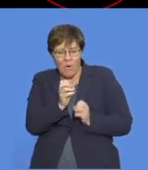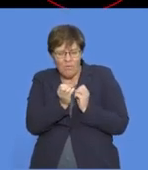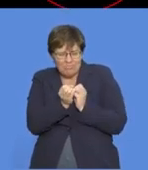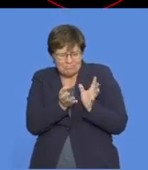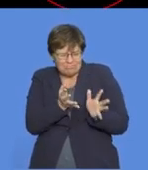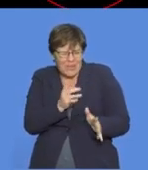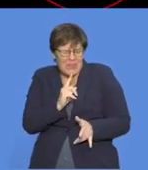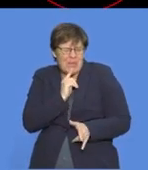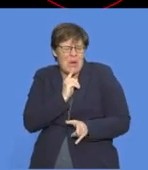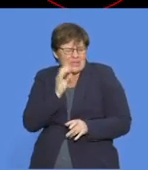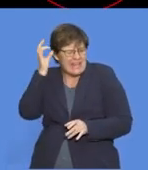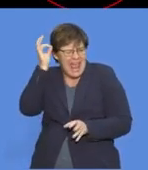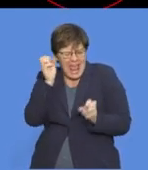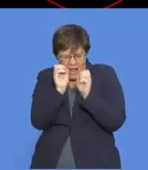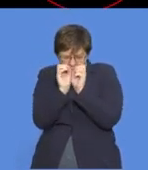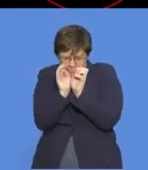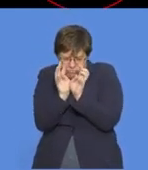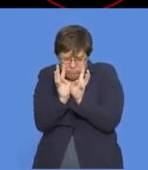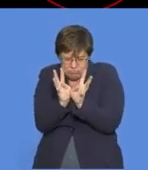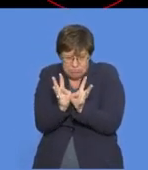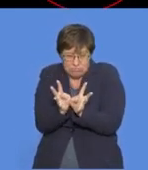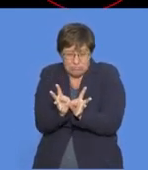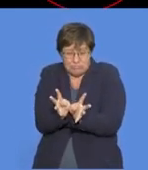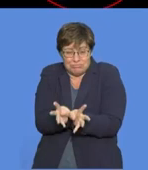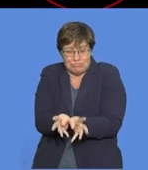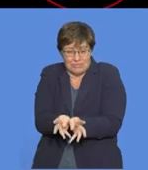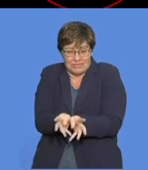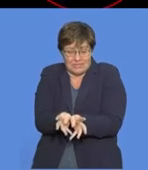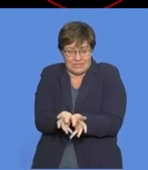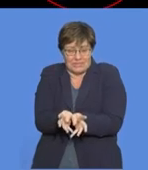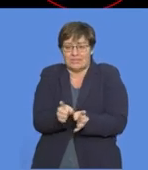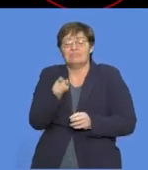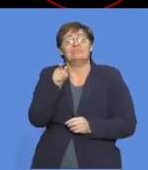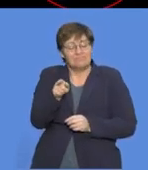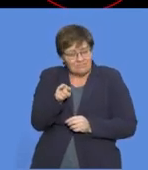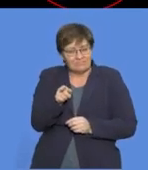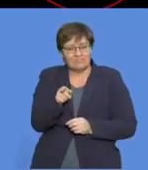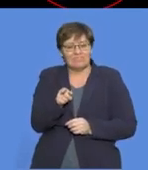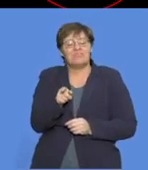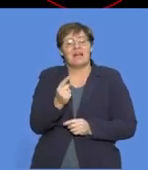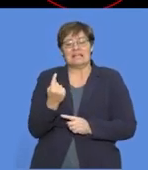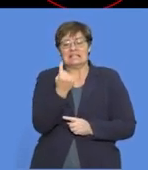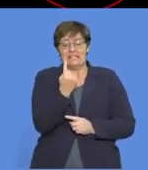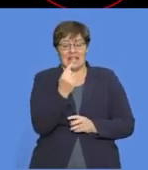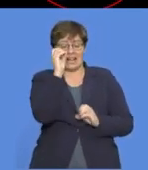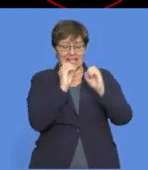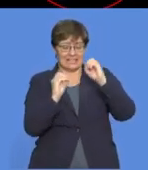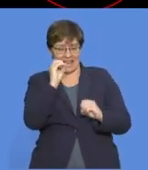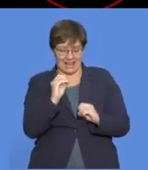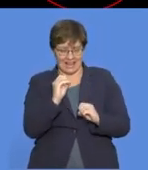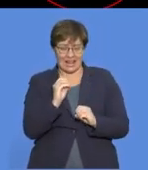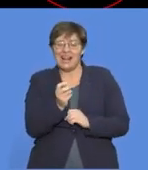thousands of little outgrowths it has, and those are all single-celled